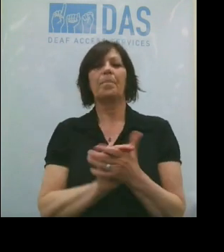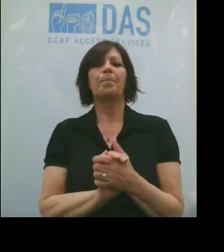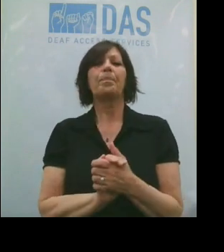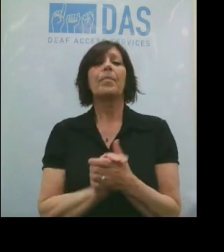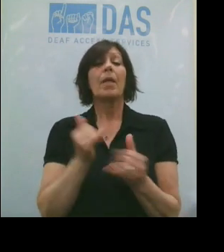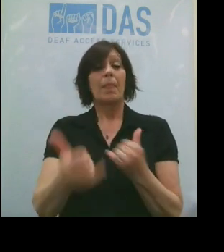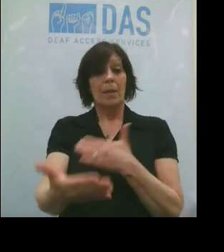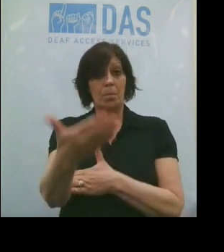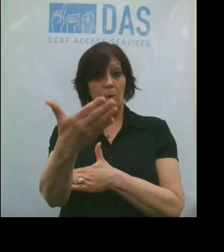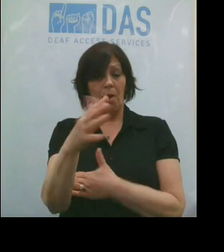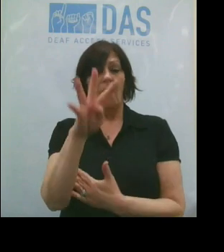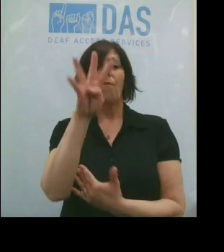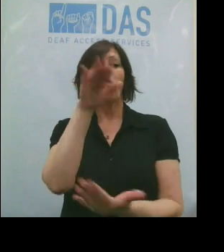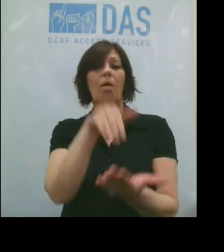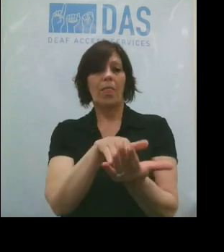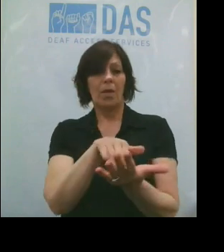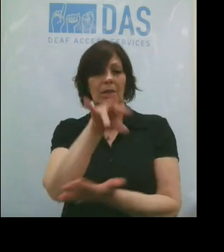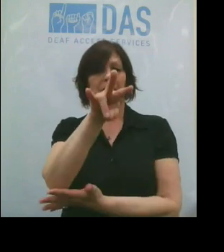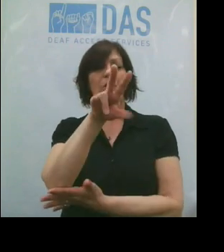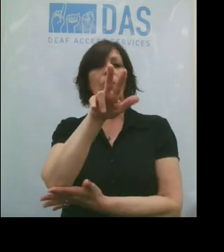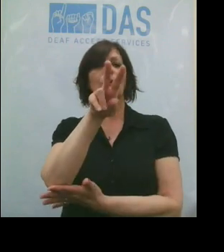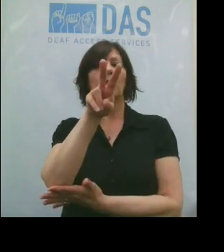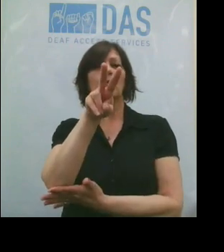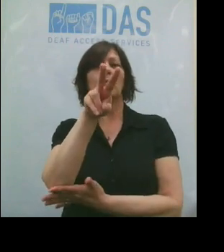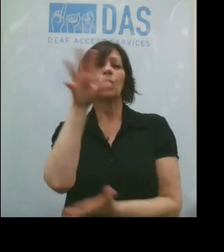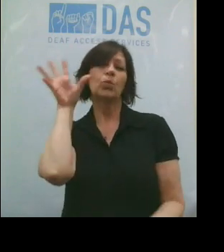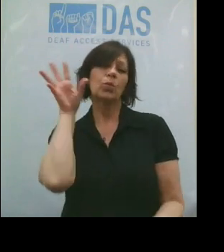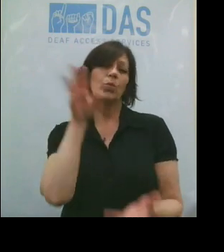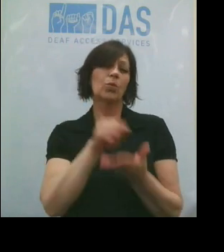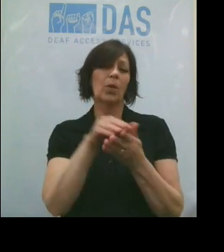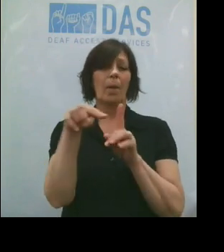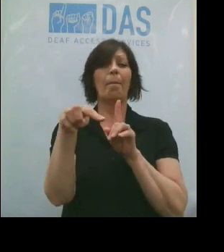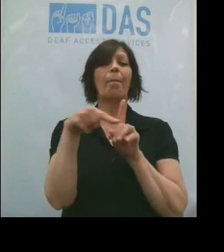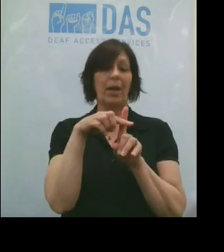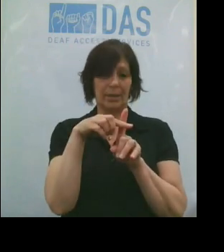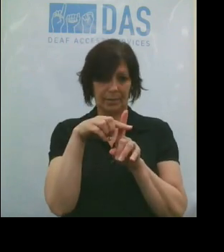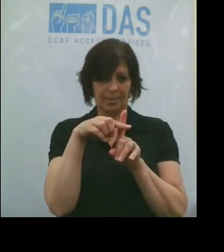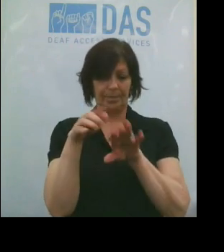there were 4,732 total positive cases out of